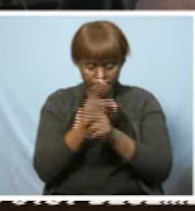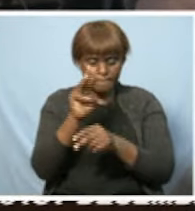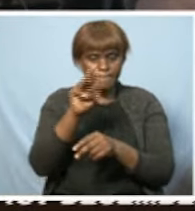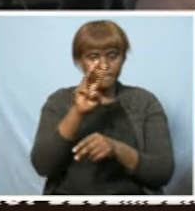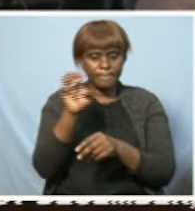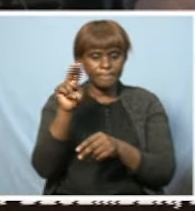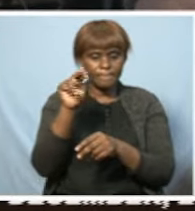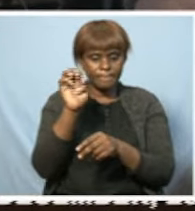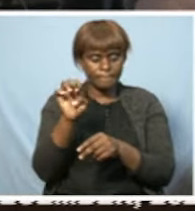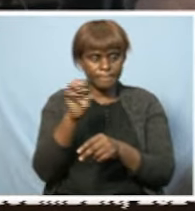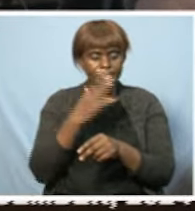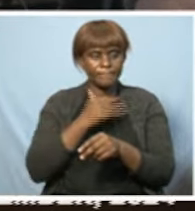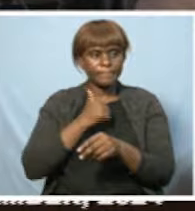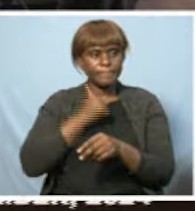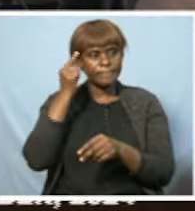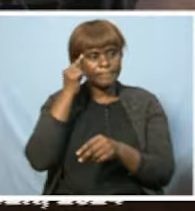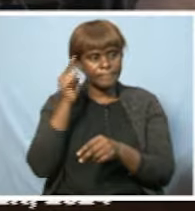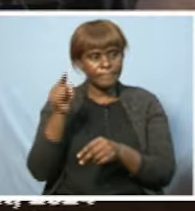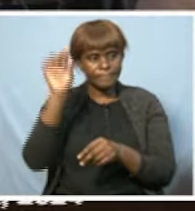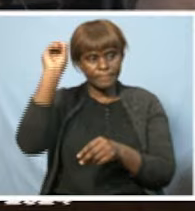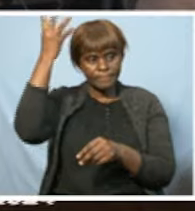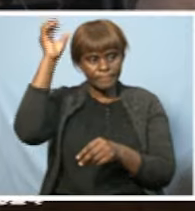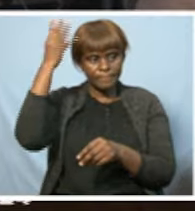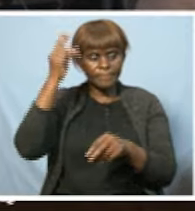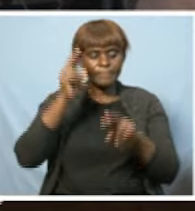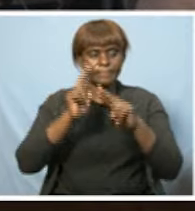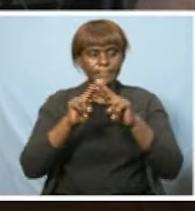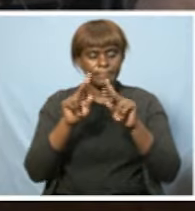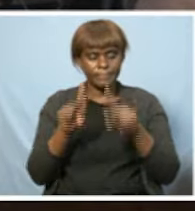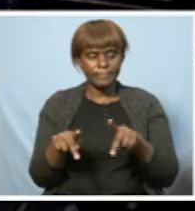think on the issue of ambulances, Chair,